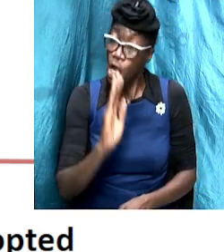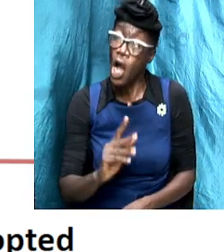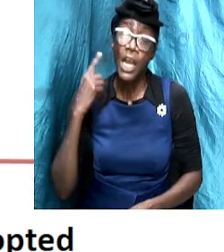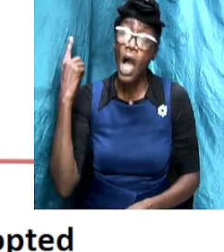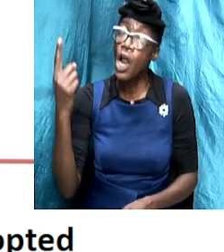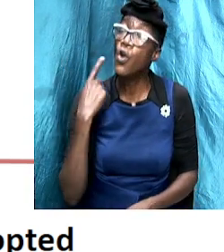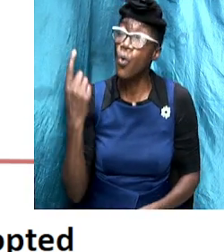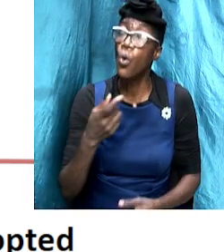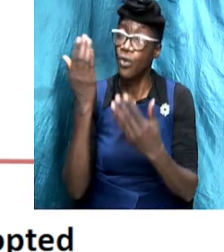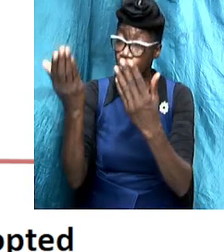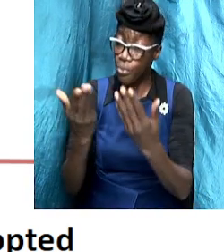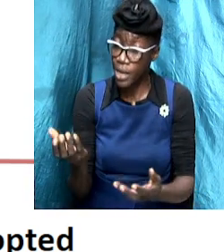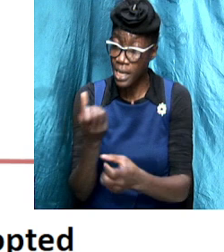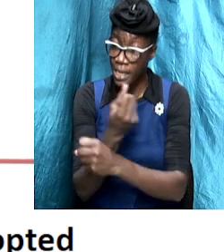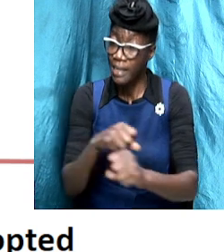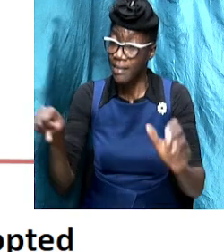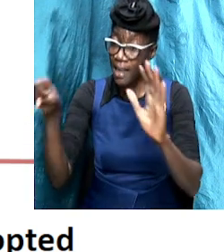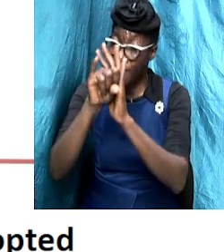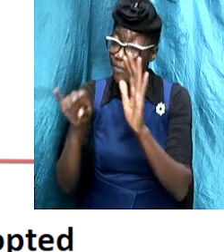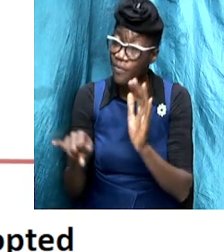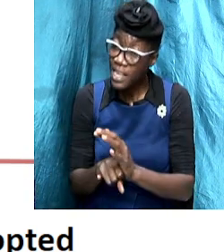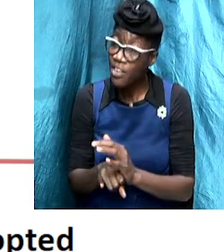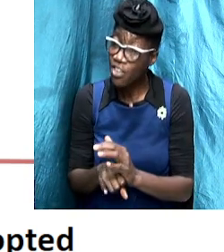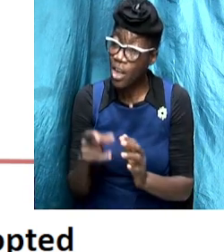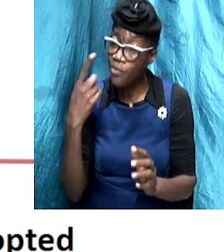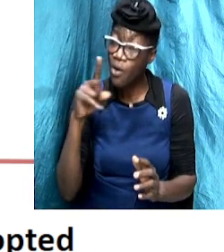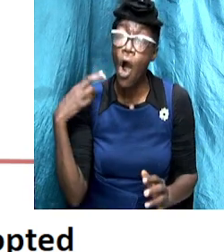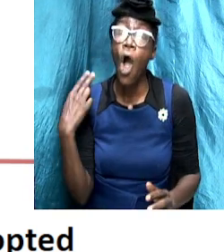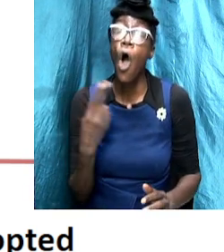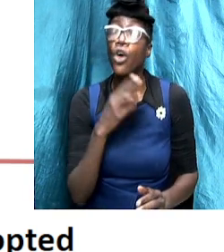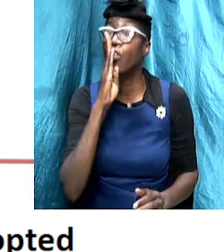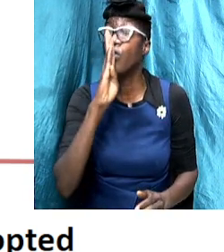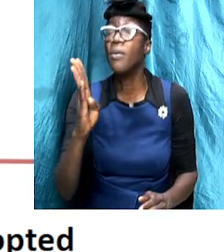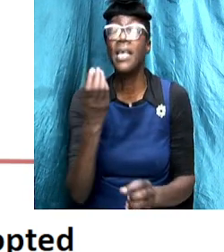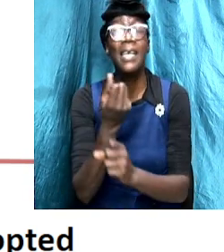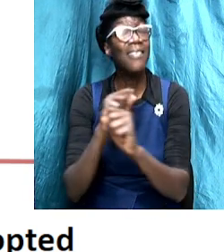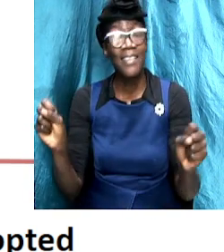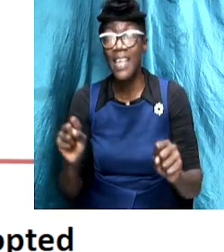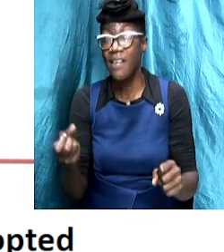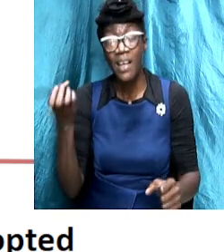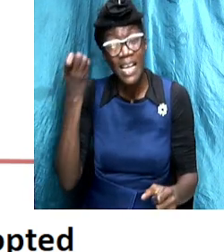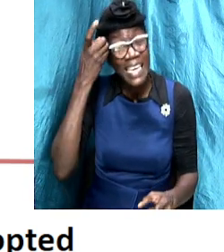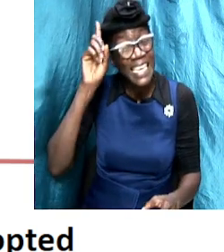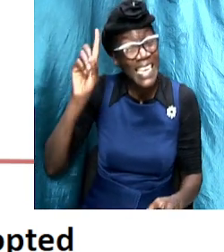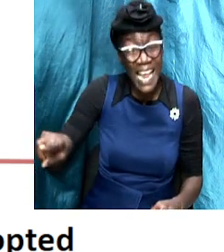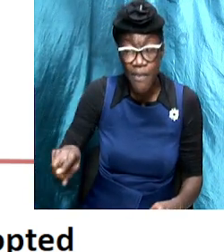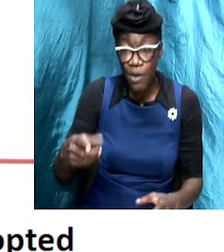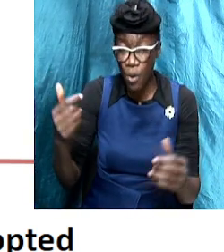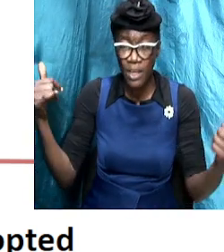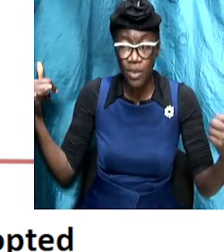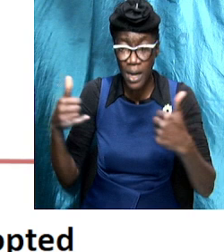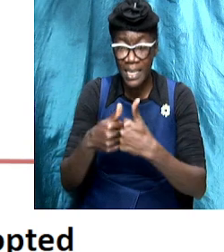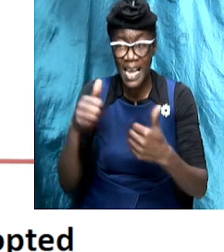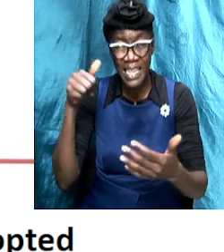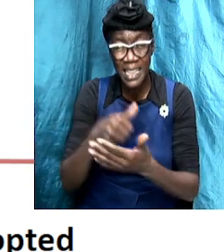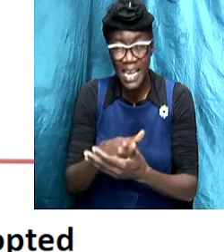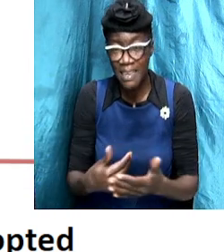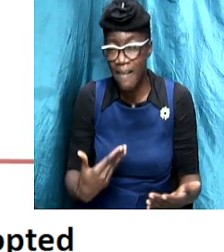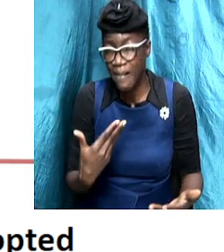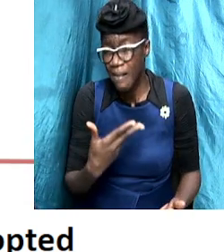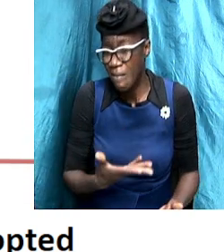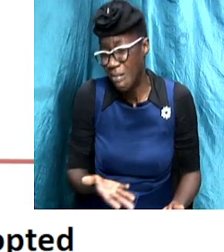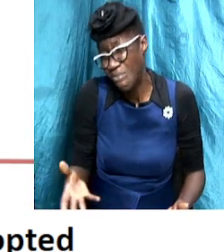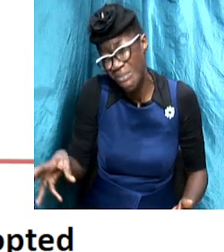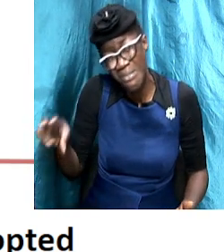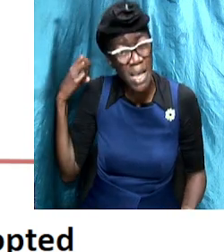that was required for us to be saved. But the devil wants us to attack that so we don't understand who Jesus is. There's a teaching that was going on at